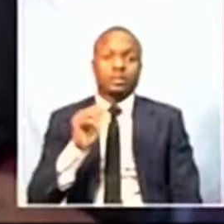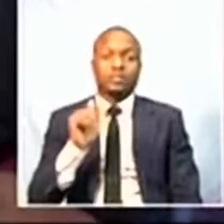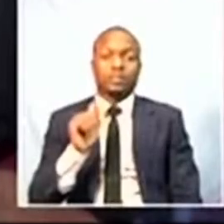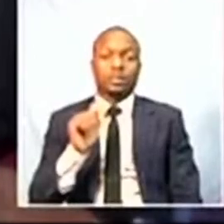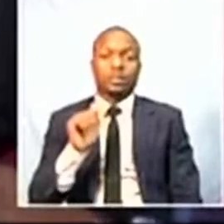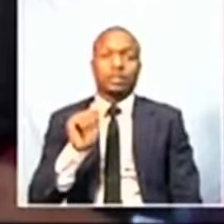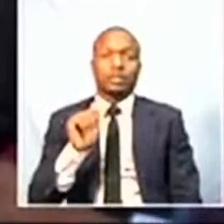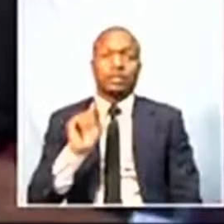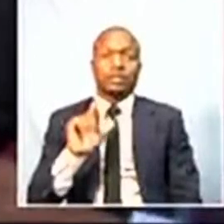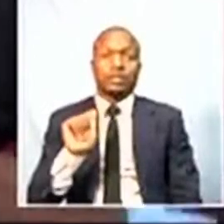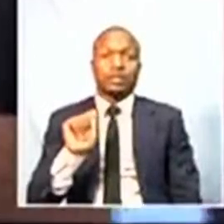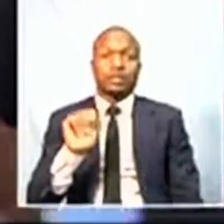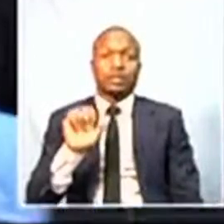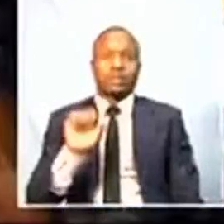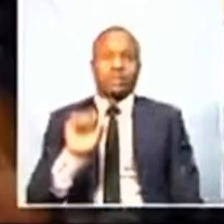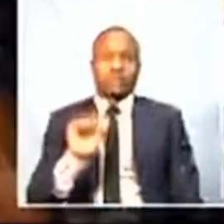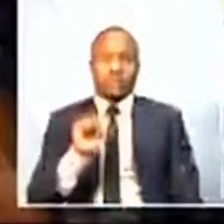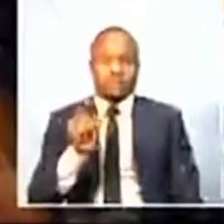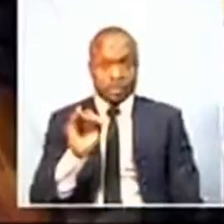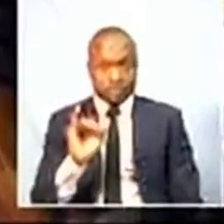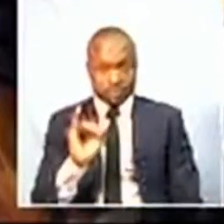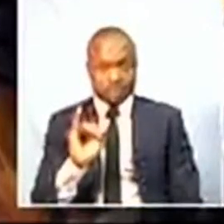Office of the Auditor General. Thank you.